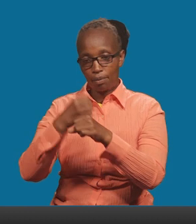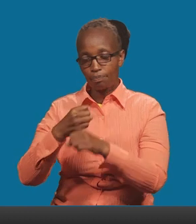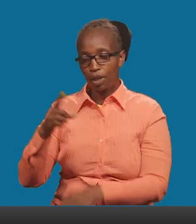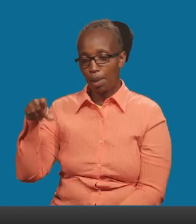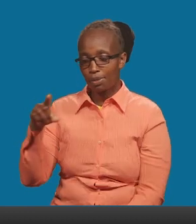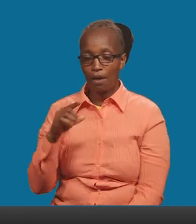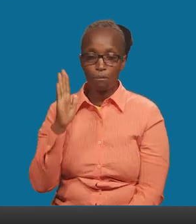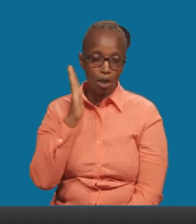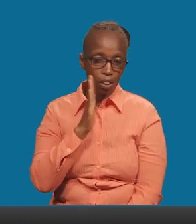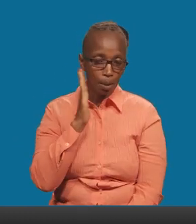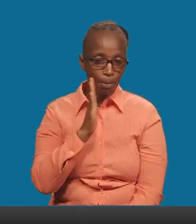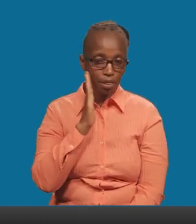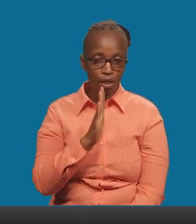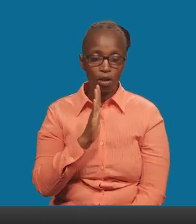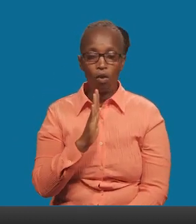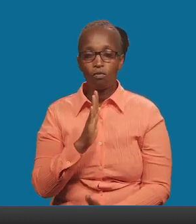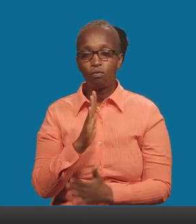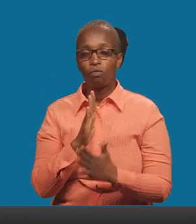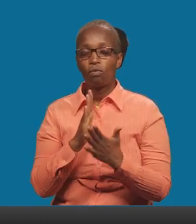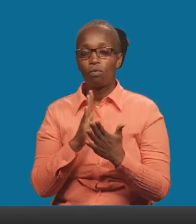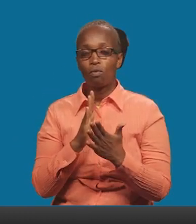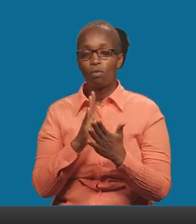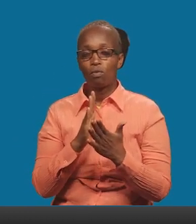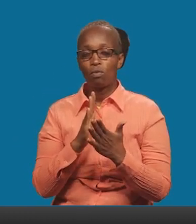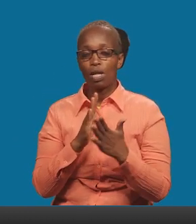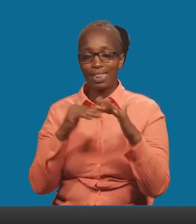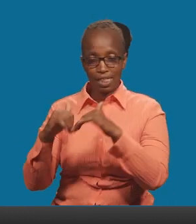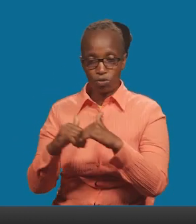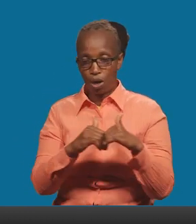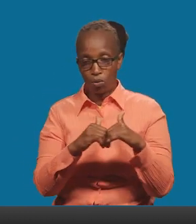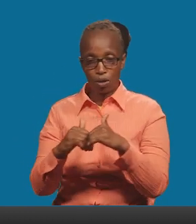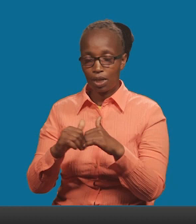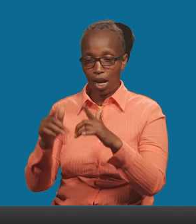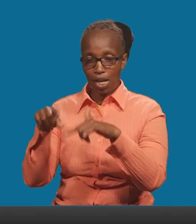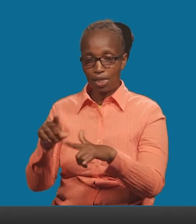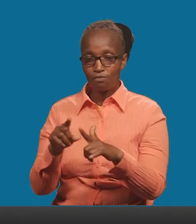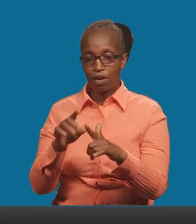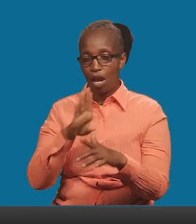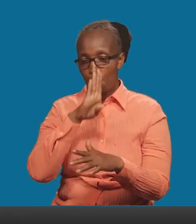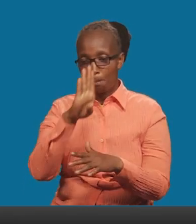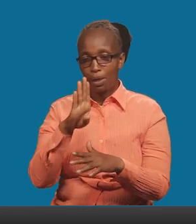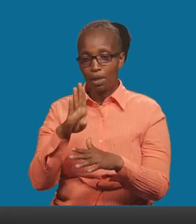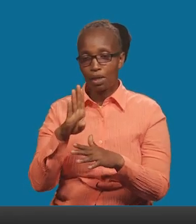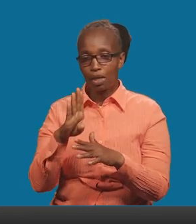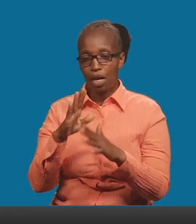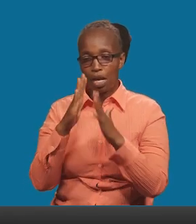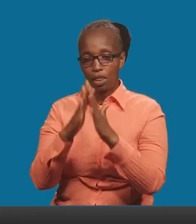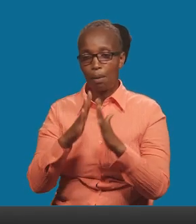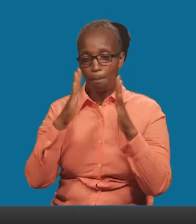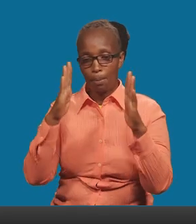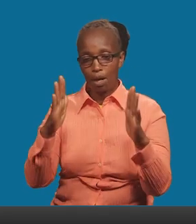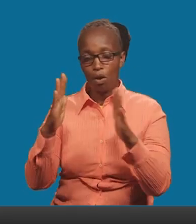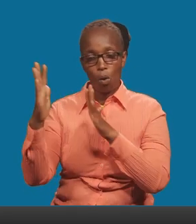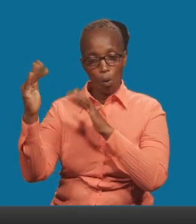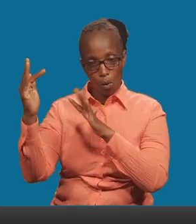mother of our liberation struggle, and she has been the beacon of hope surrounding